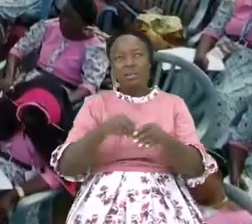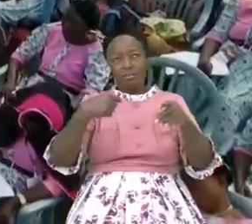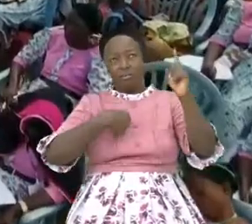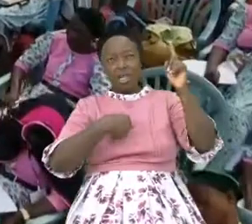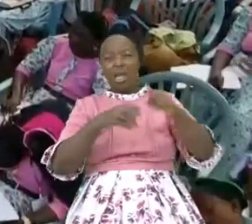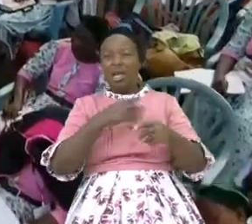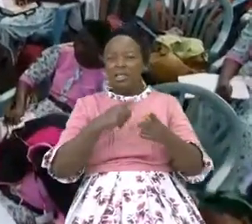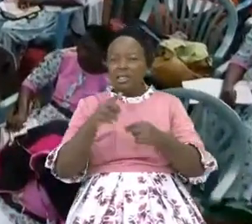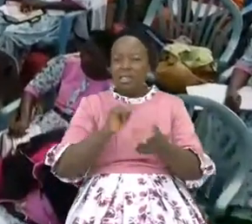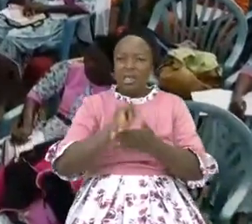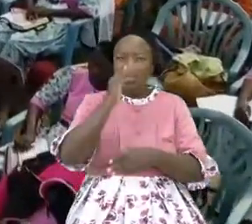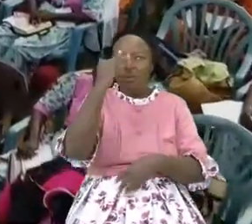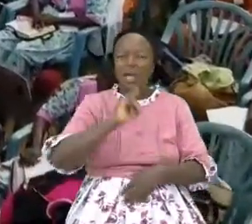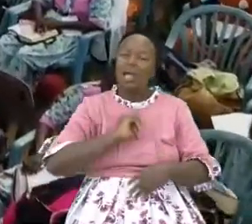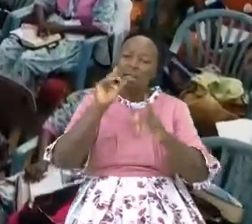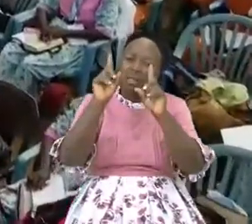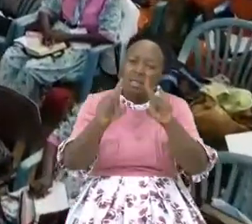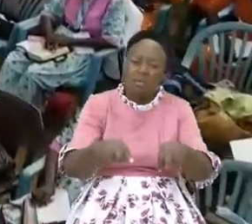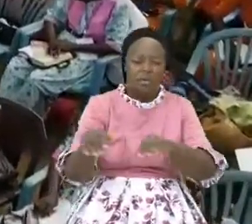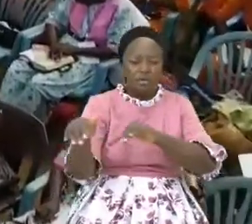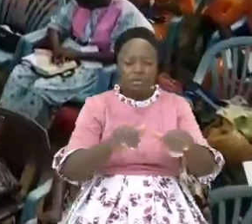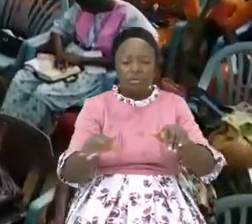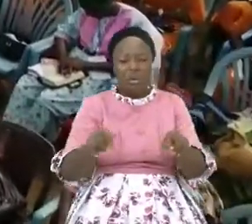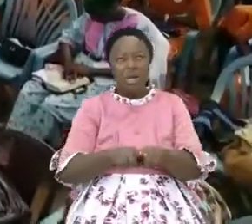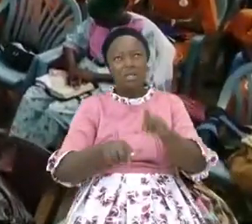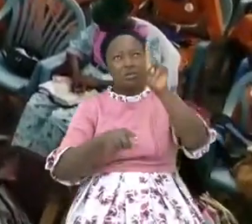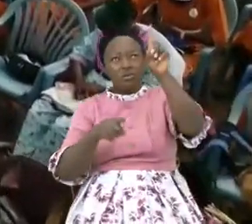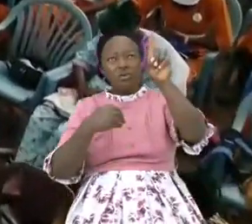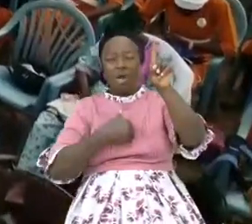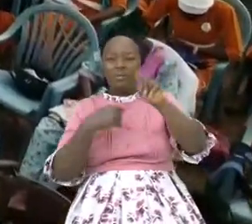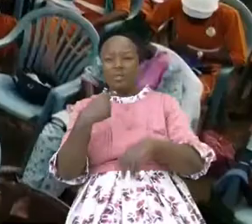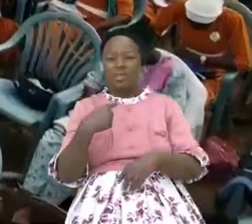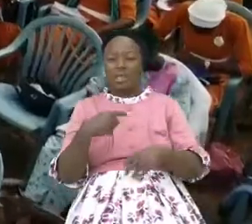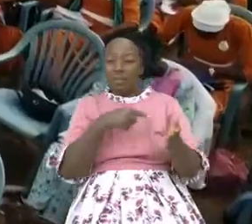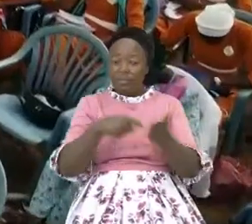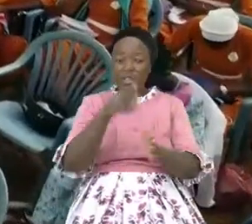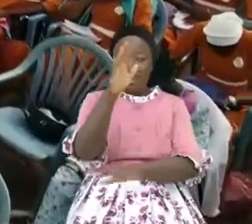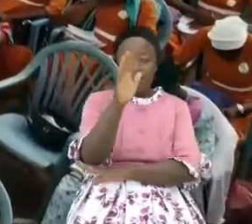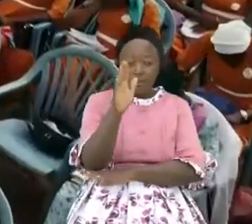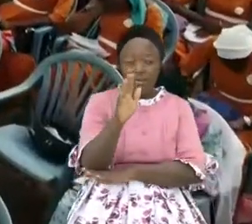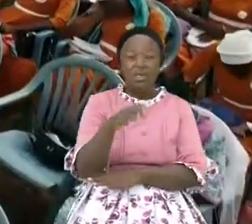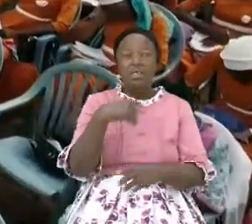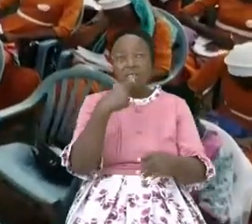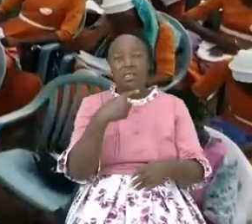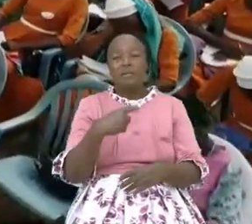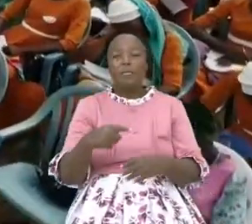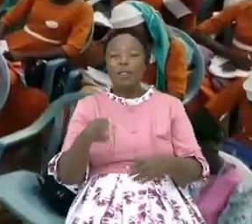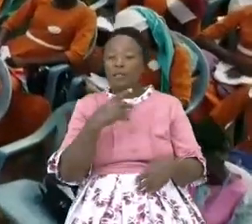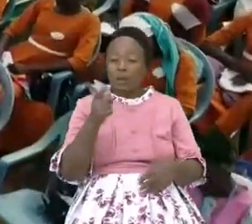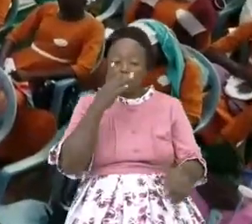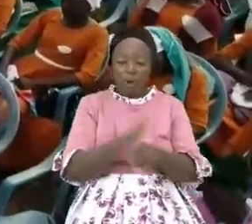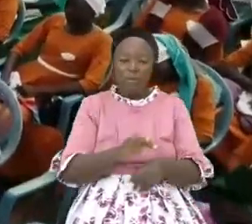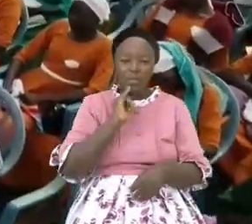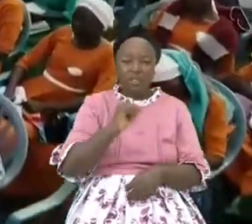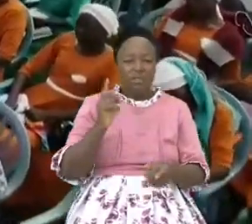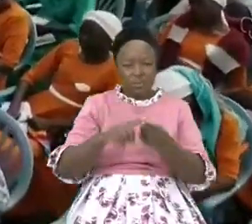That's why I came. Do as thou hast said. This afternoon, it says the promises